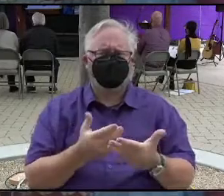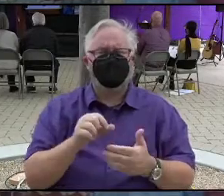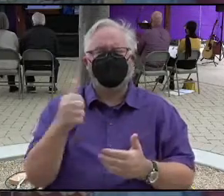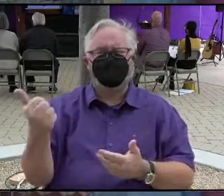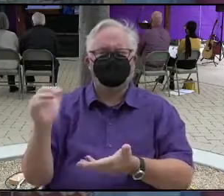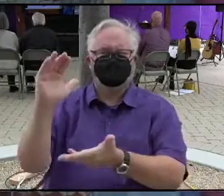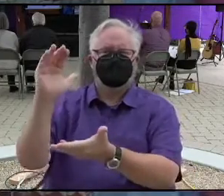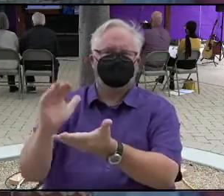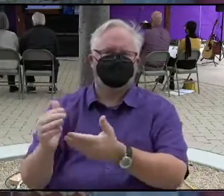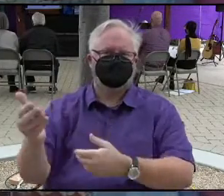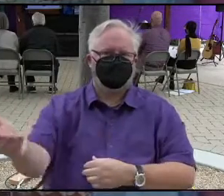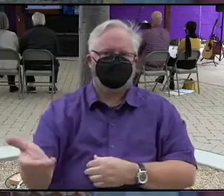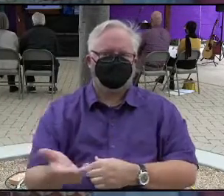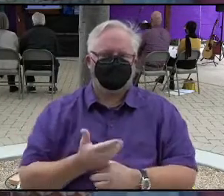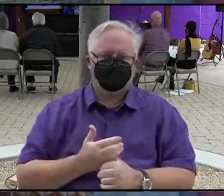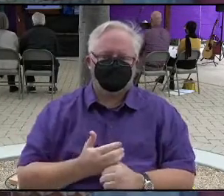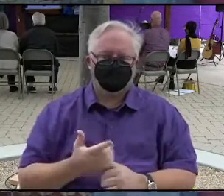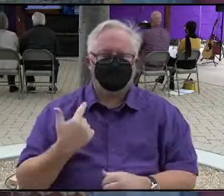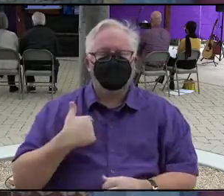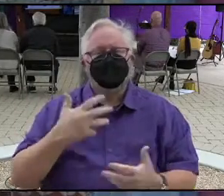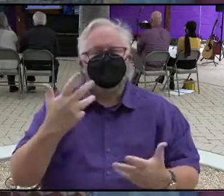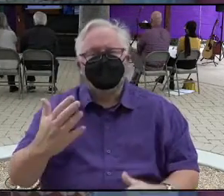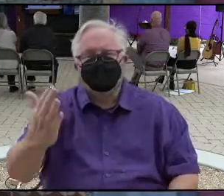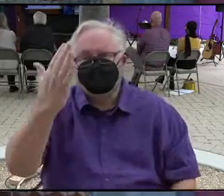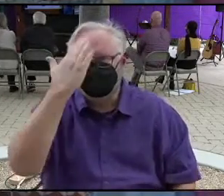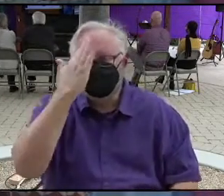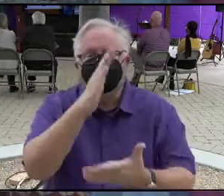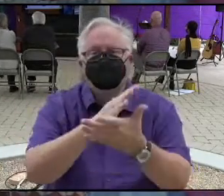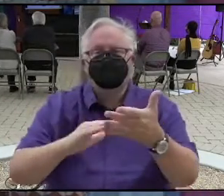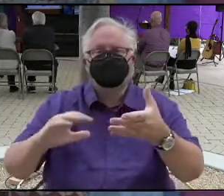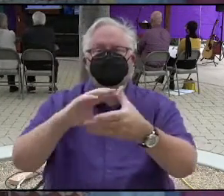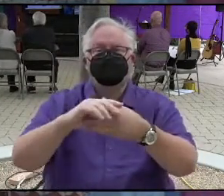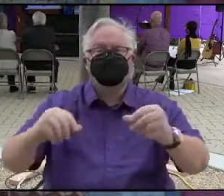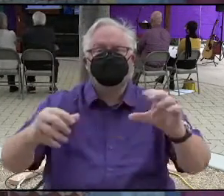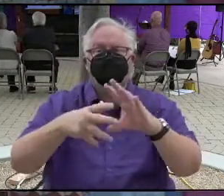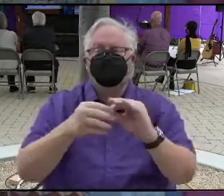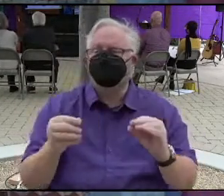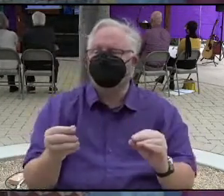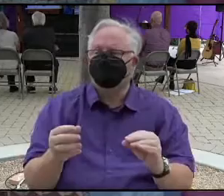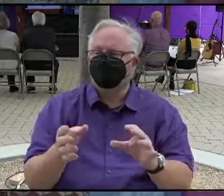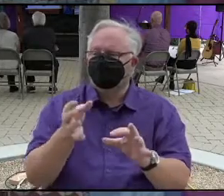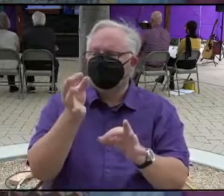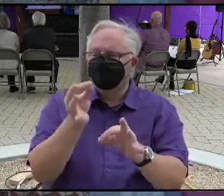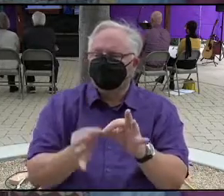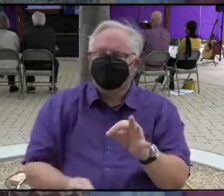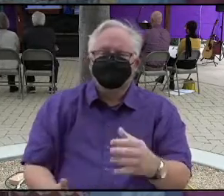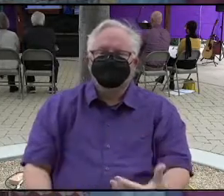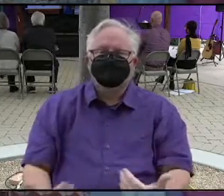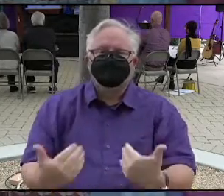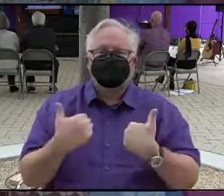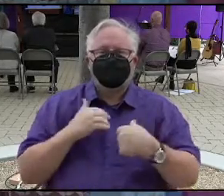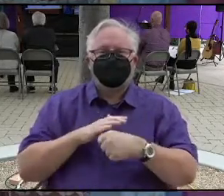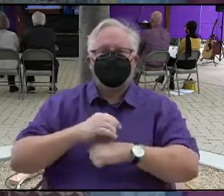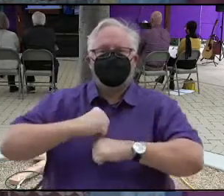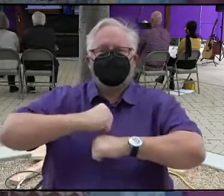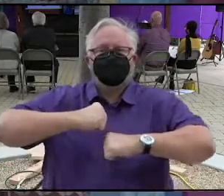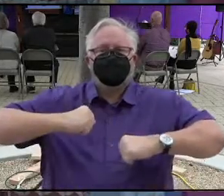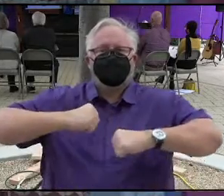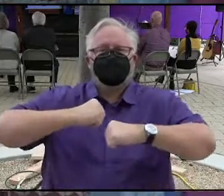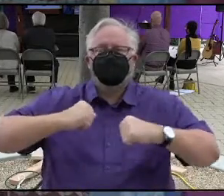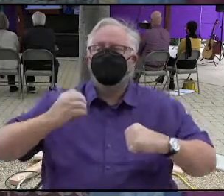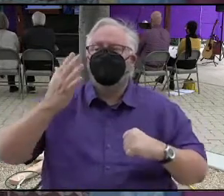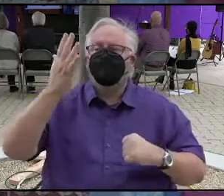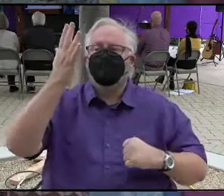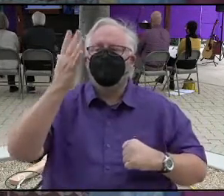others. We knew that there were some stories we just didn't have room for because we had not